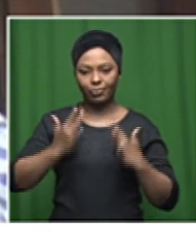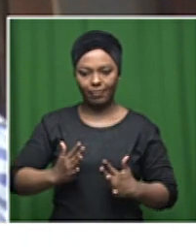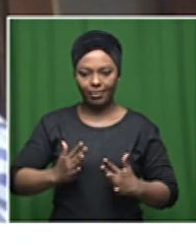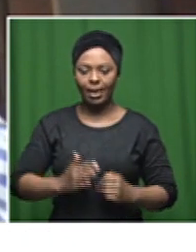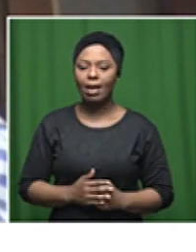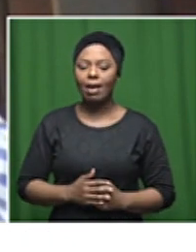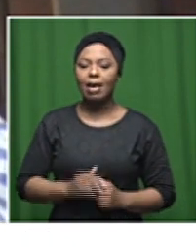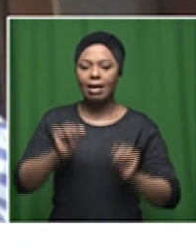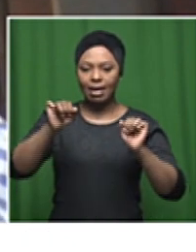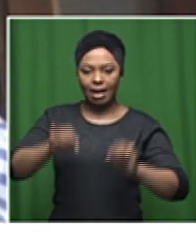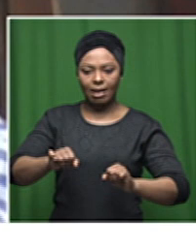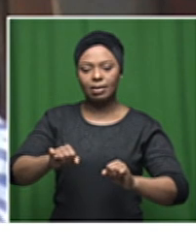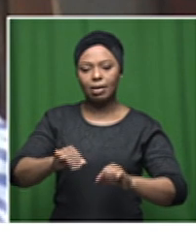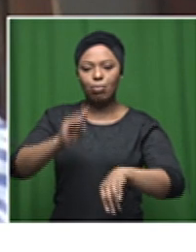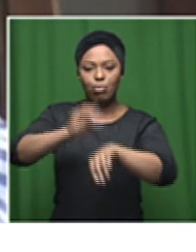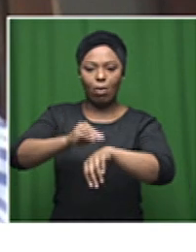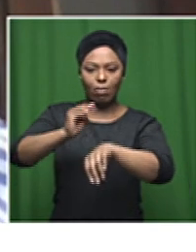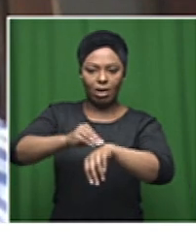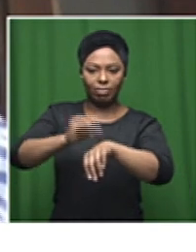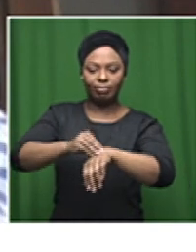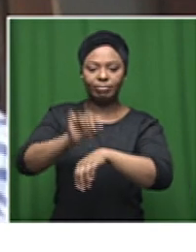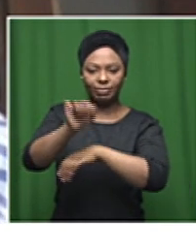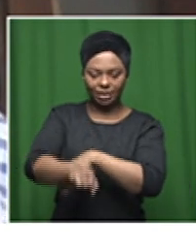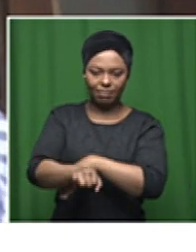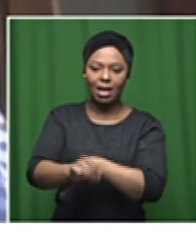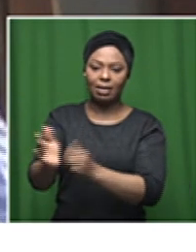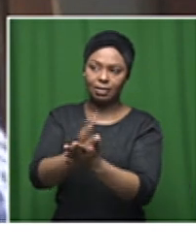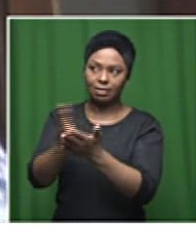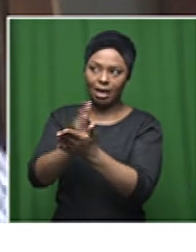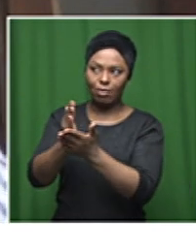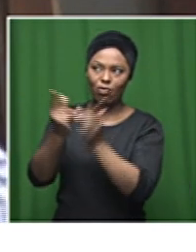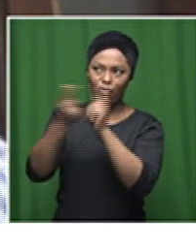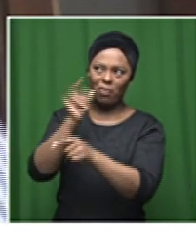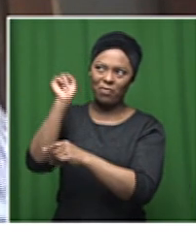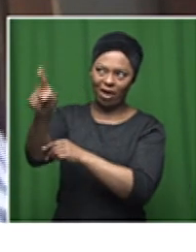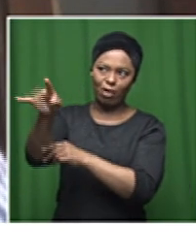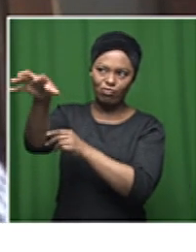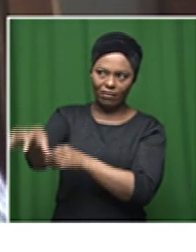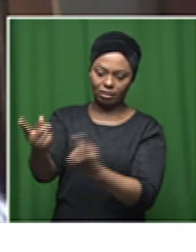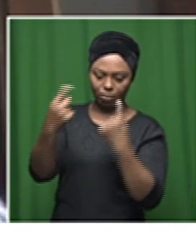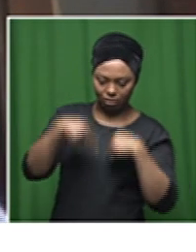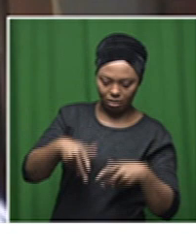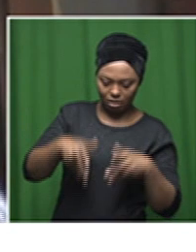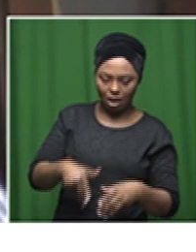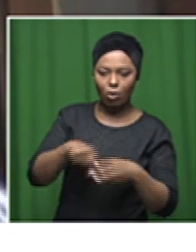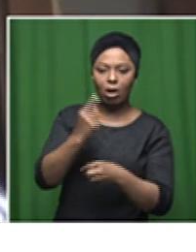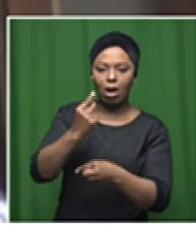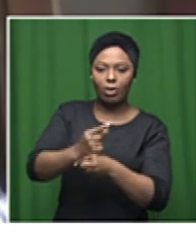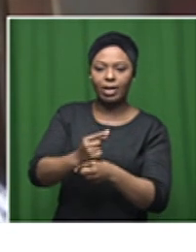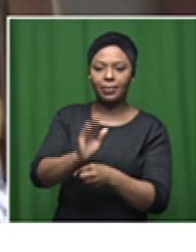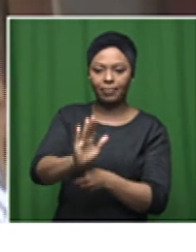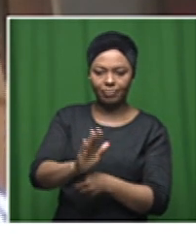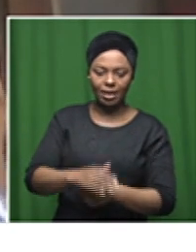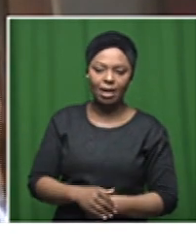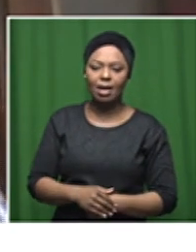that patients do flock to Gauteng. But Musa, I won't say entirely it's due to the shortage of services in